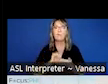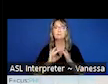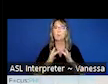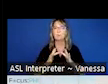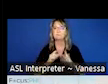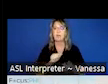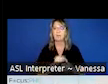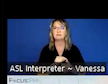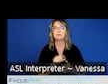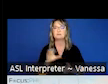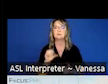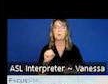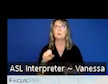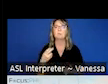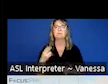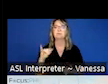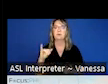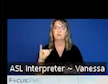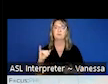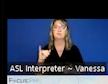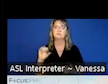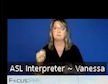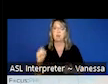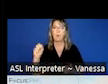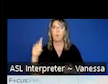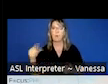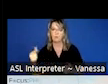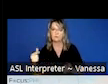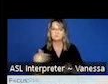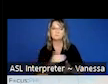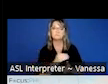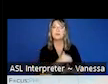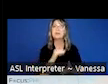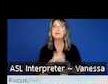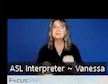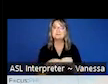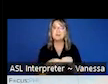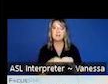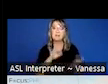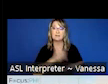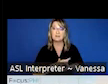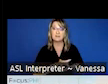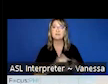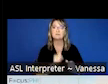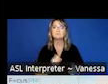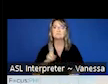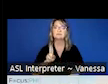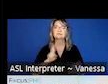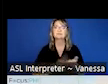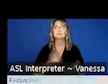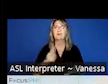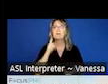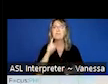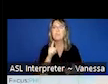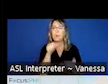website, coephi.org. The second link is where you can go to sign up for our mailing